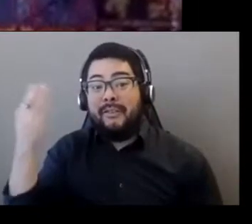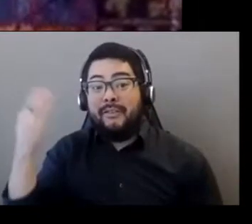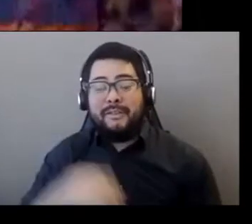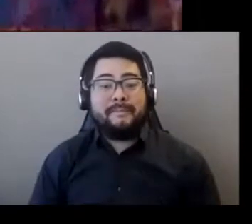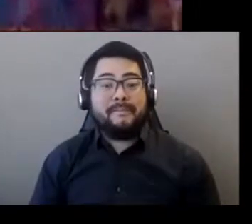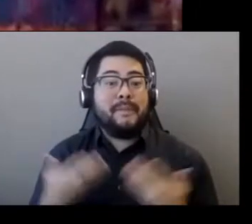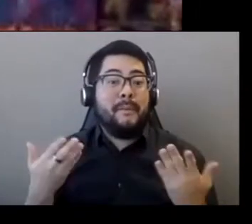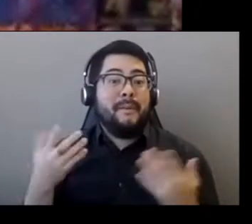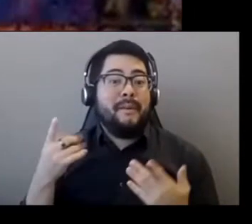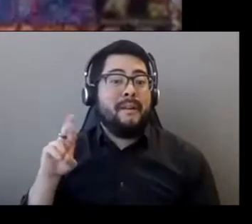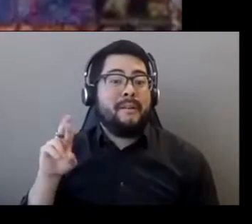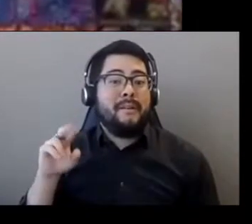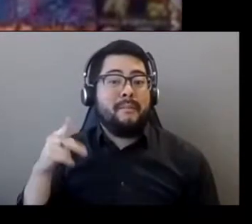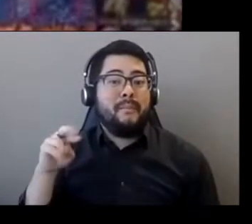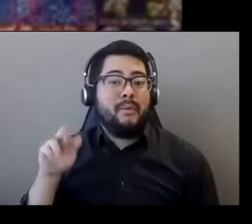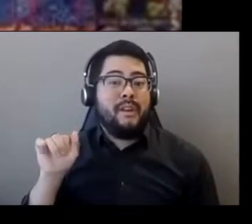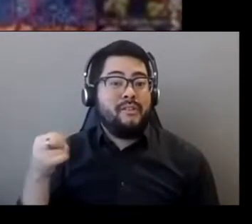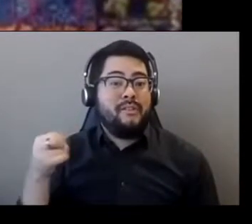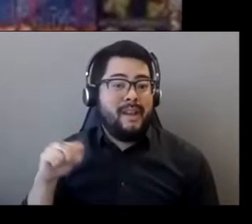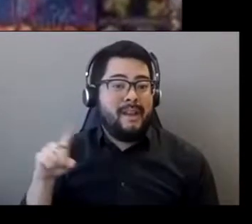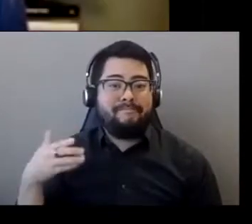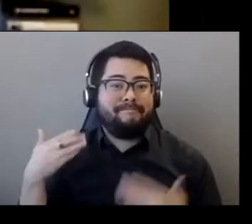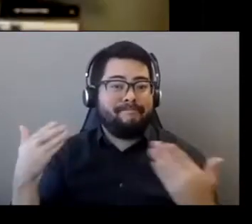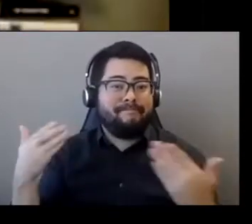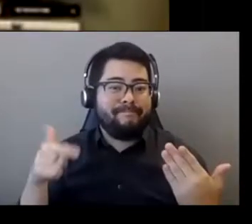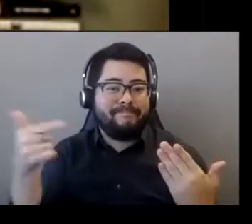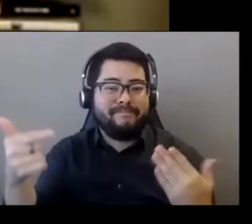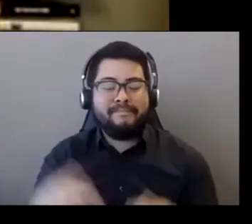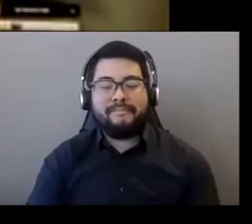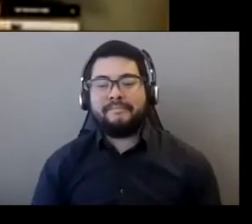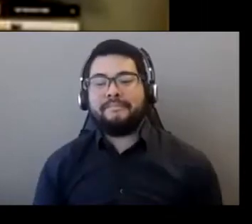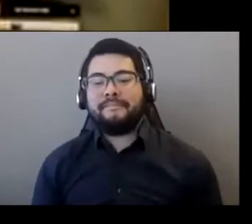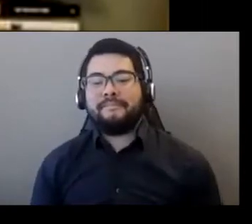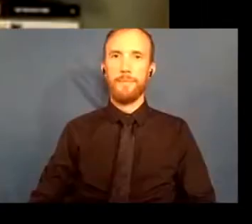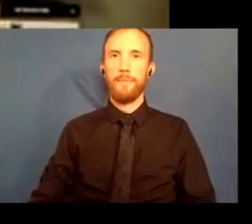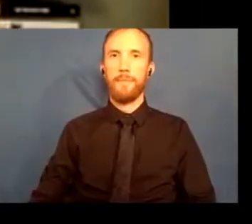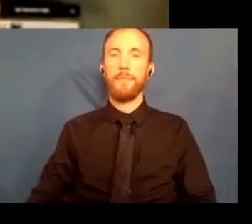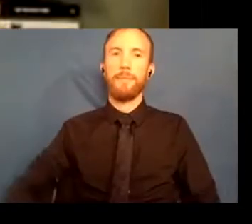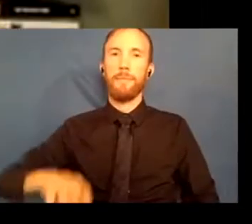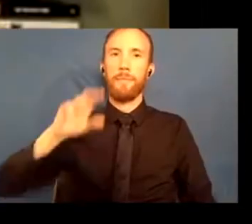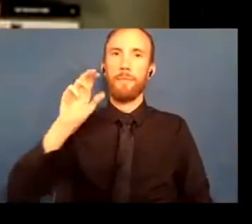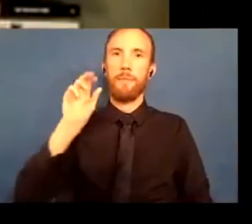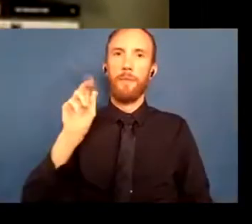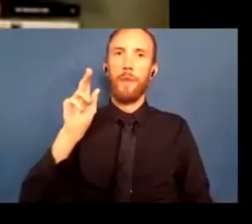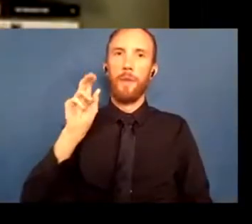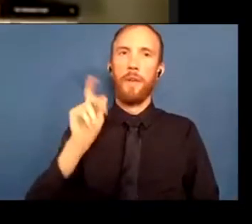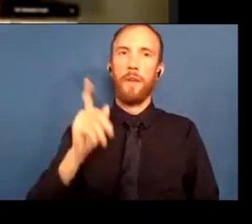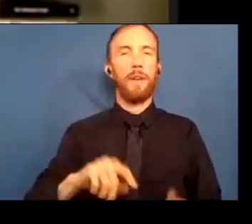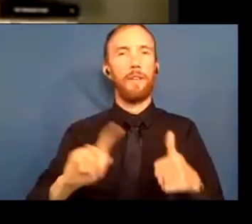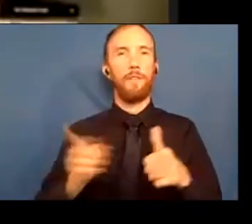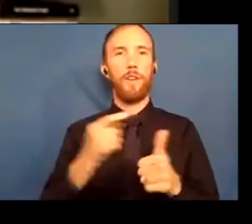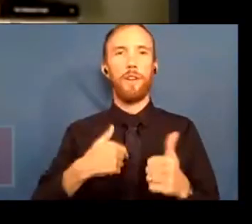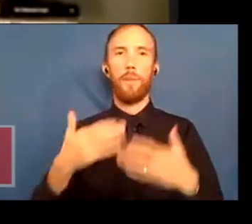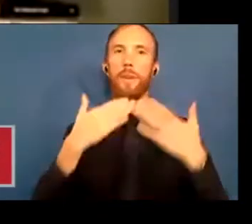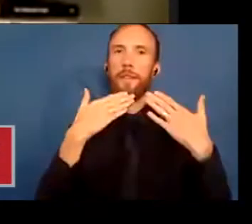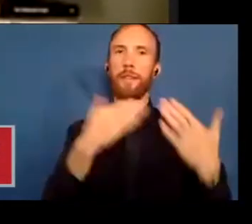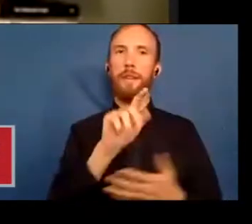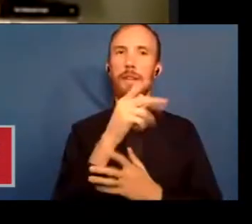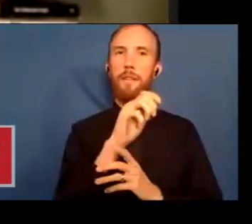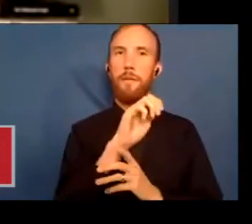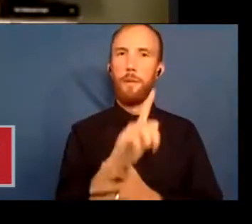Prashad, the stage is yours. First, I'm very grateful to Temal and Ash for that